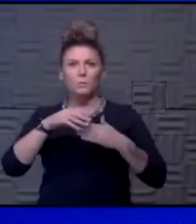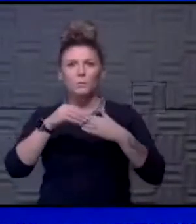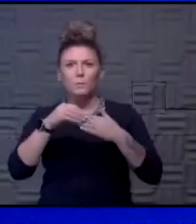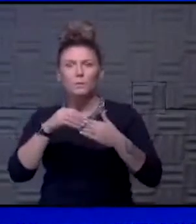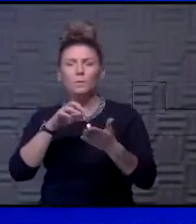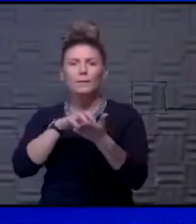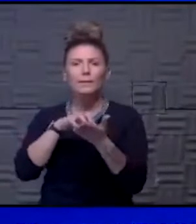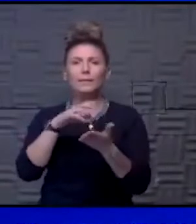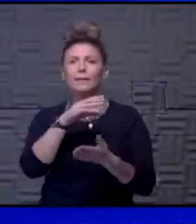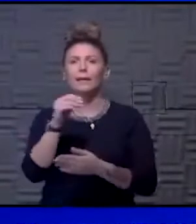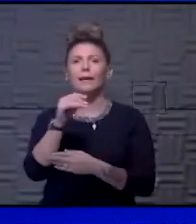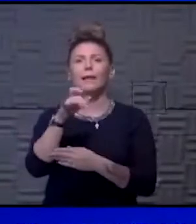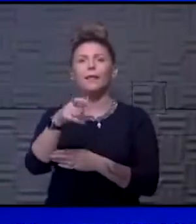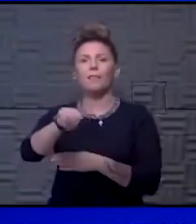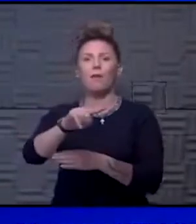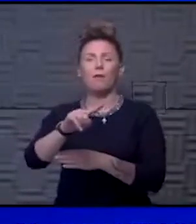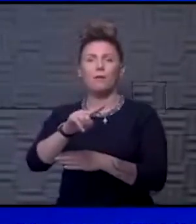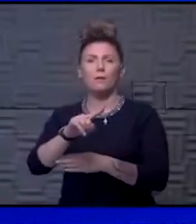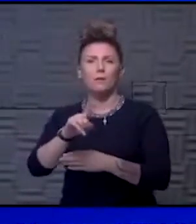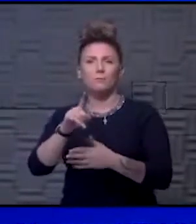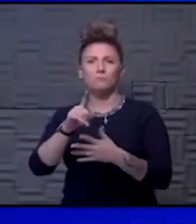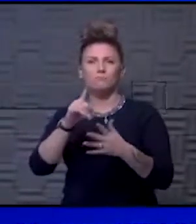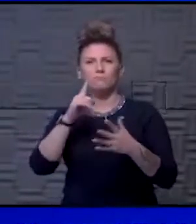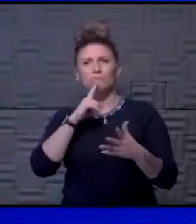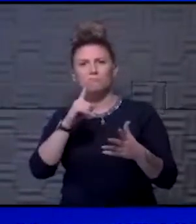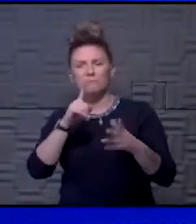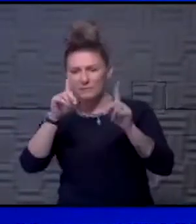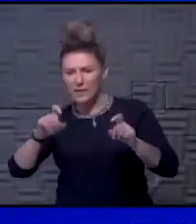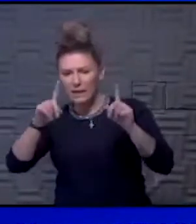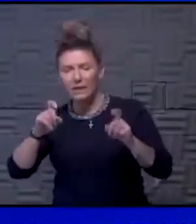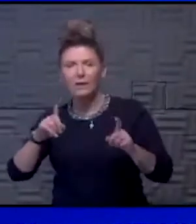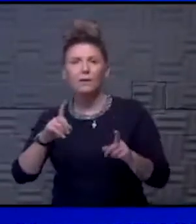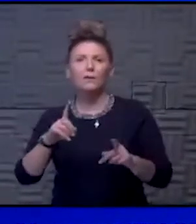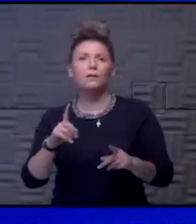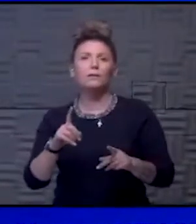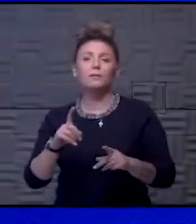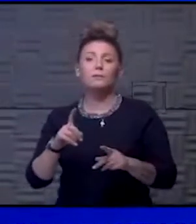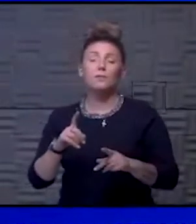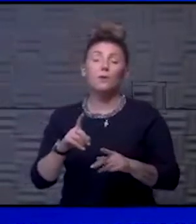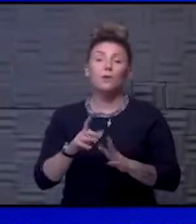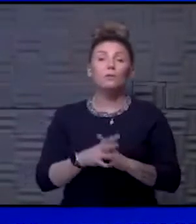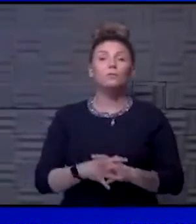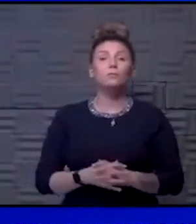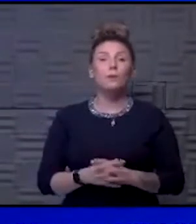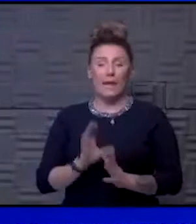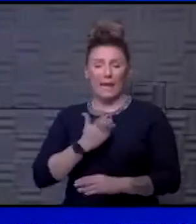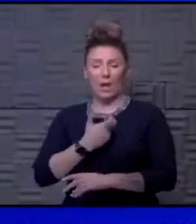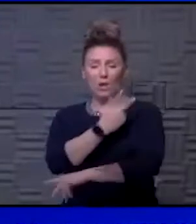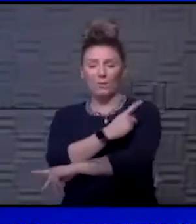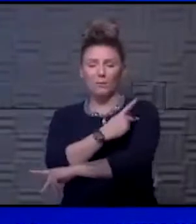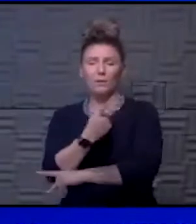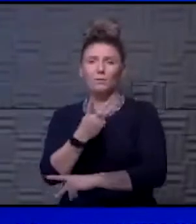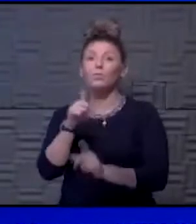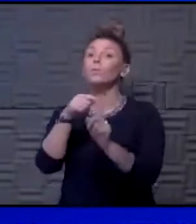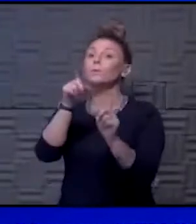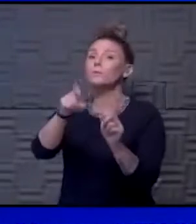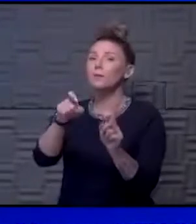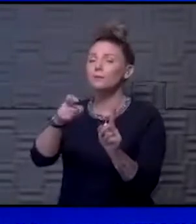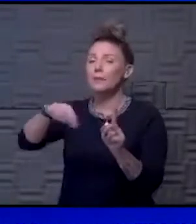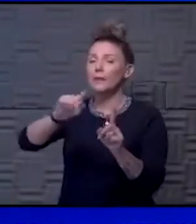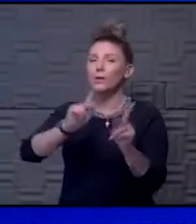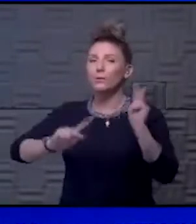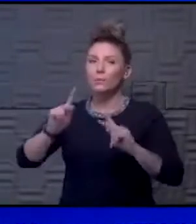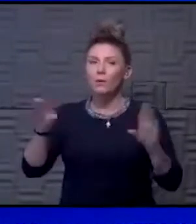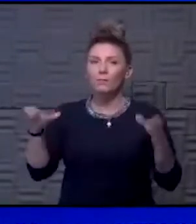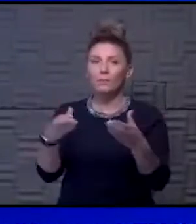immunosuppression regimen. So when necessary, we're working with our patients who are in those populations. If